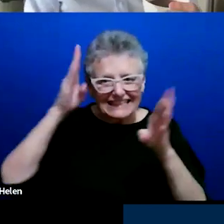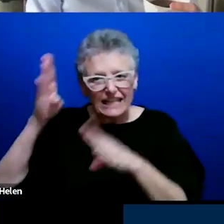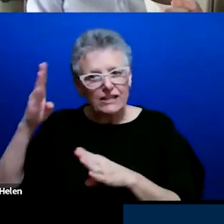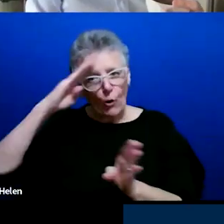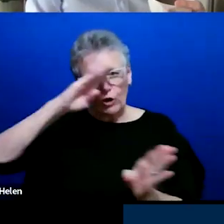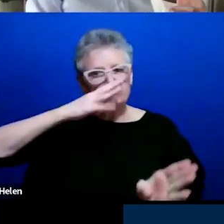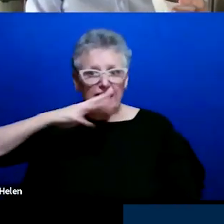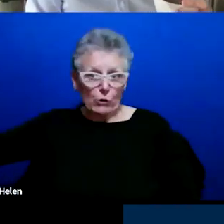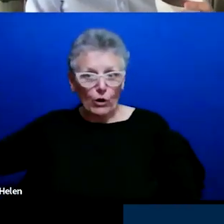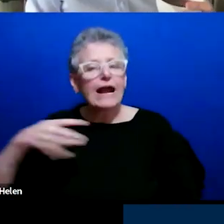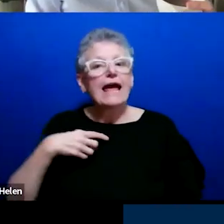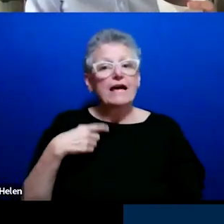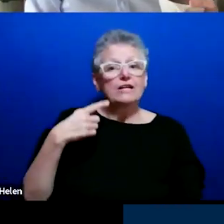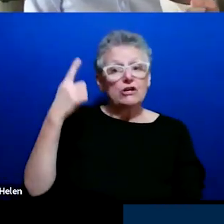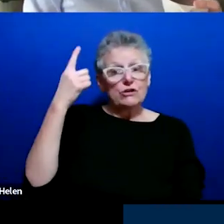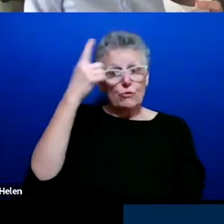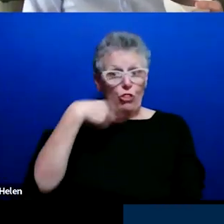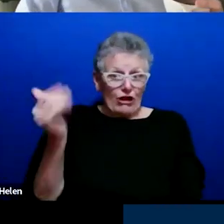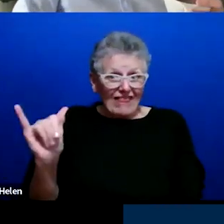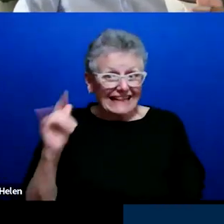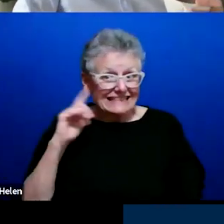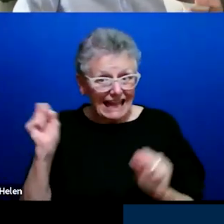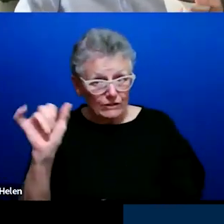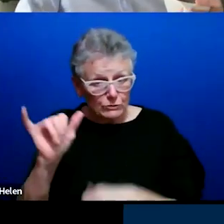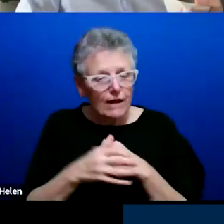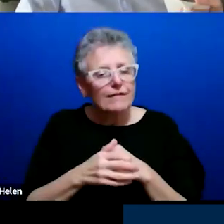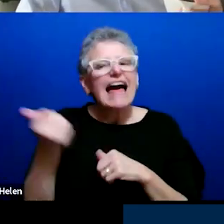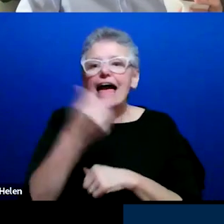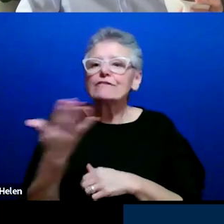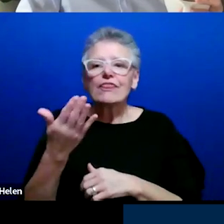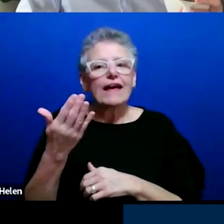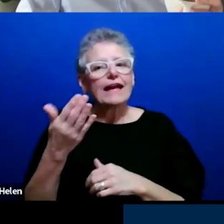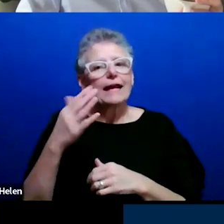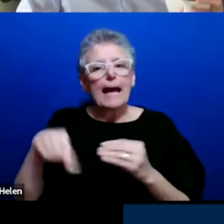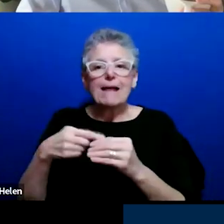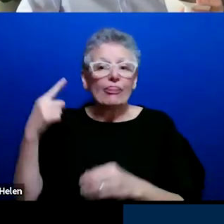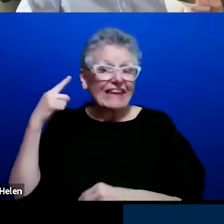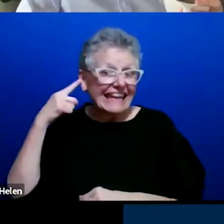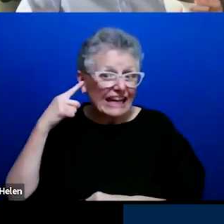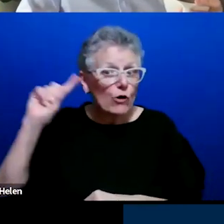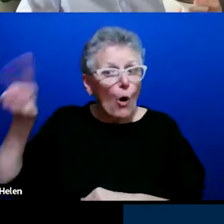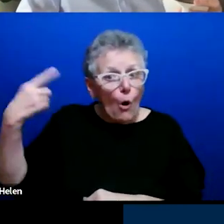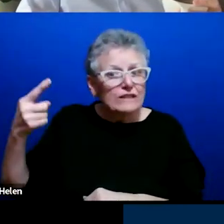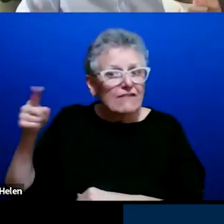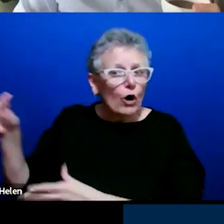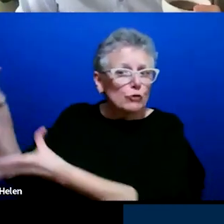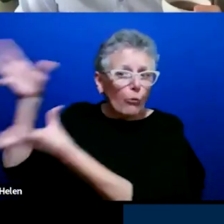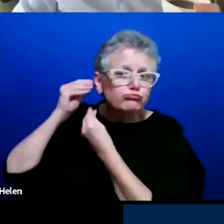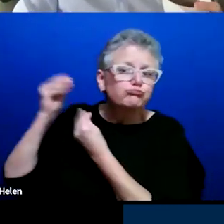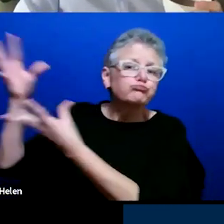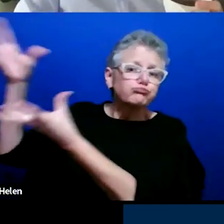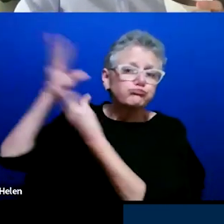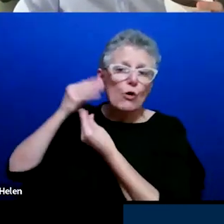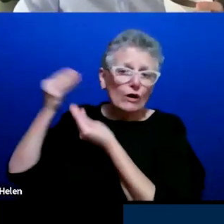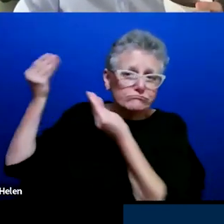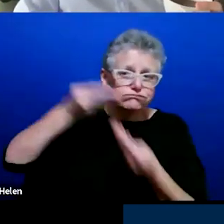and also to localize sound. Everything else about the ear exists solely to get sound or conduct